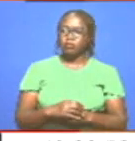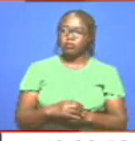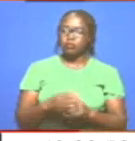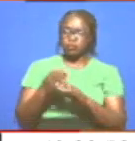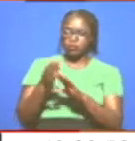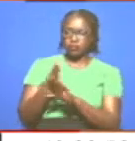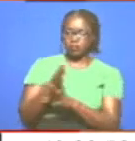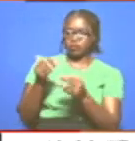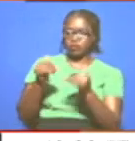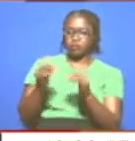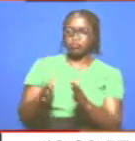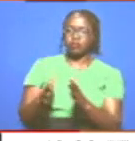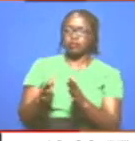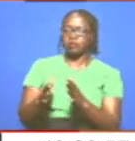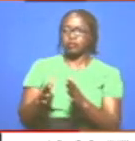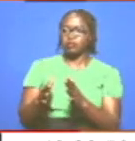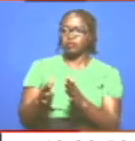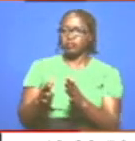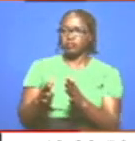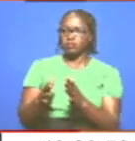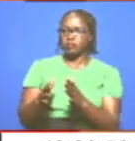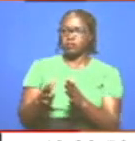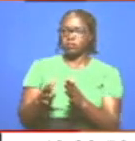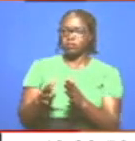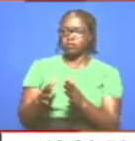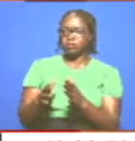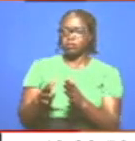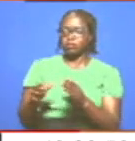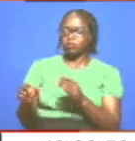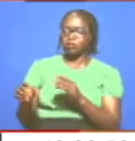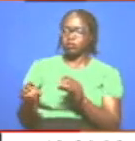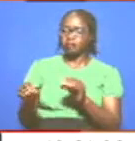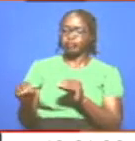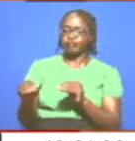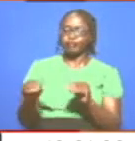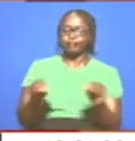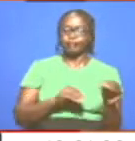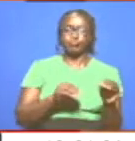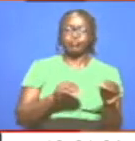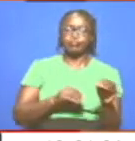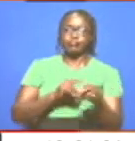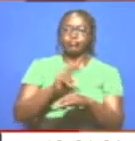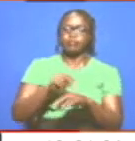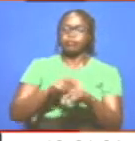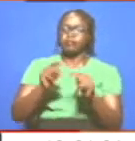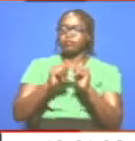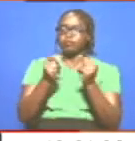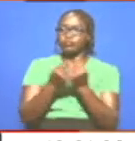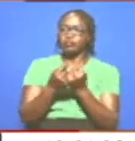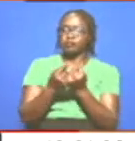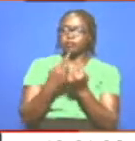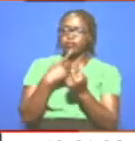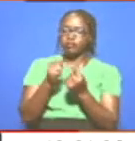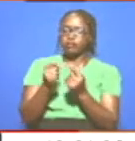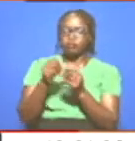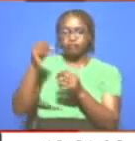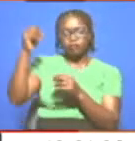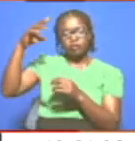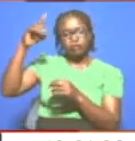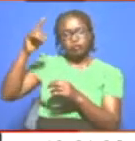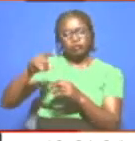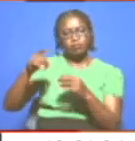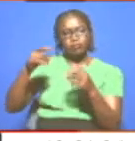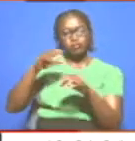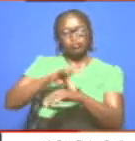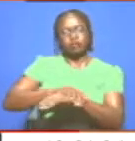the players were jumping directly to the national team just from our tournament, so we need to get the elite, yeah.